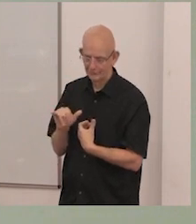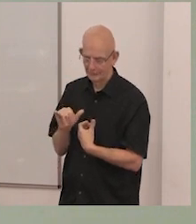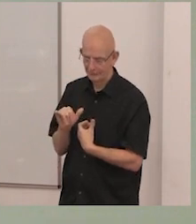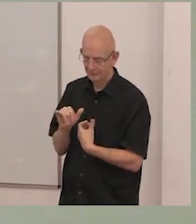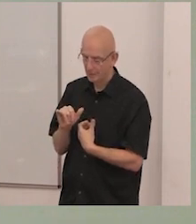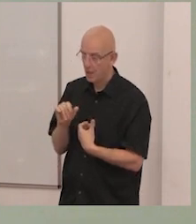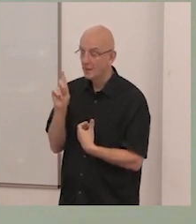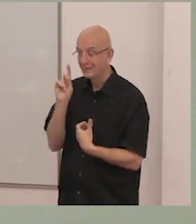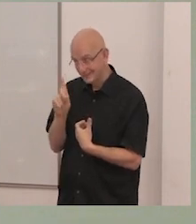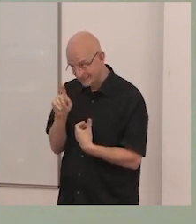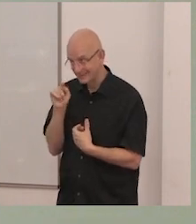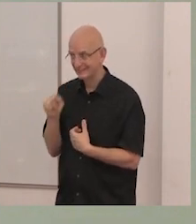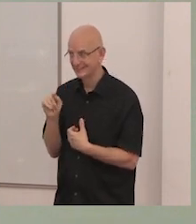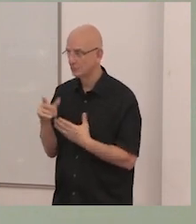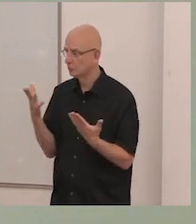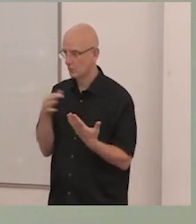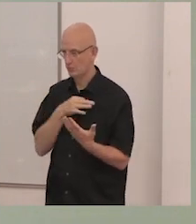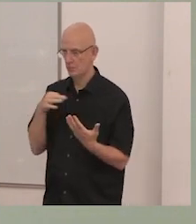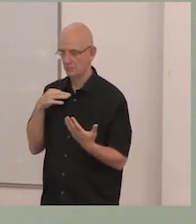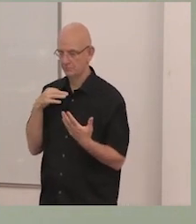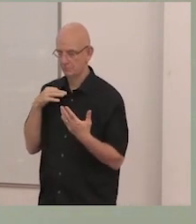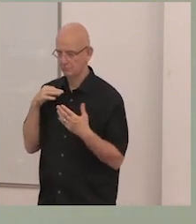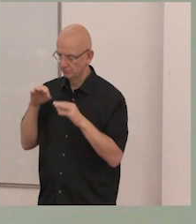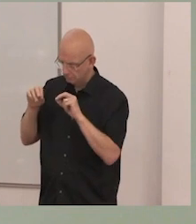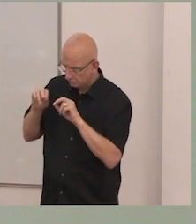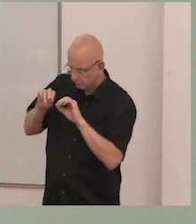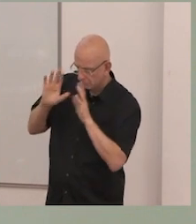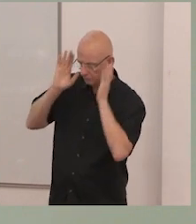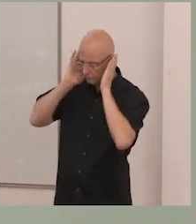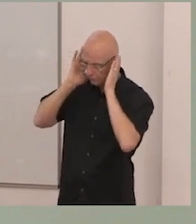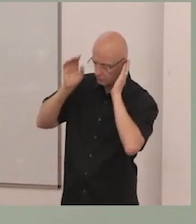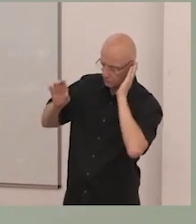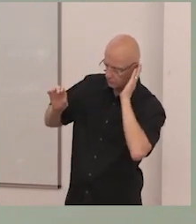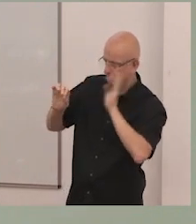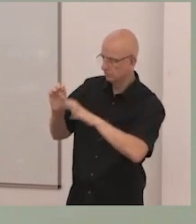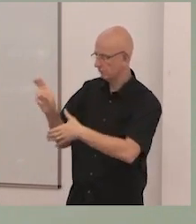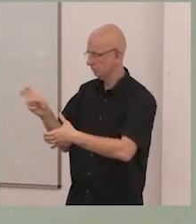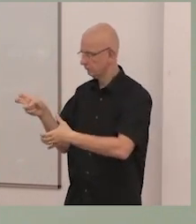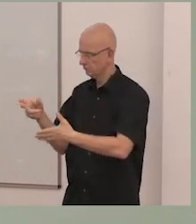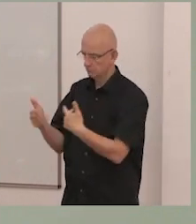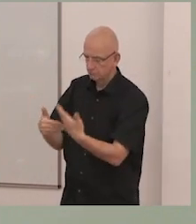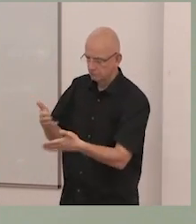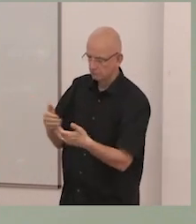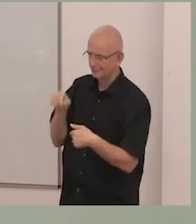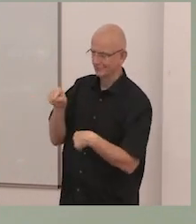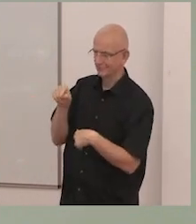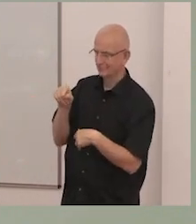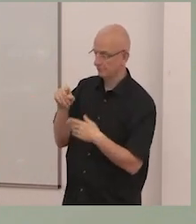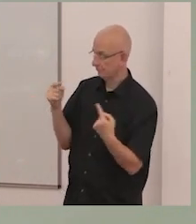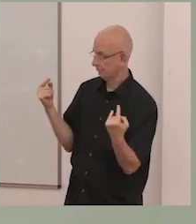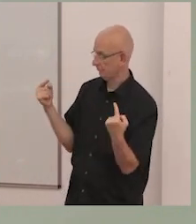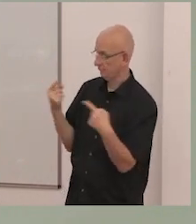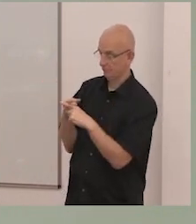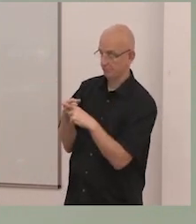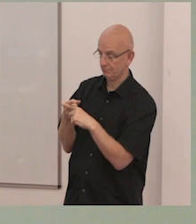letter of CRPD convention. And back to work we were doing